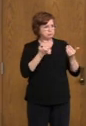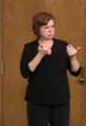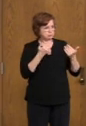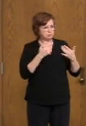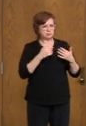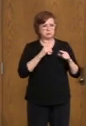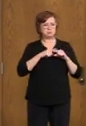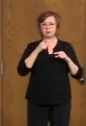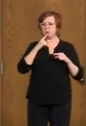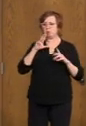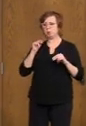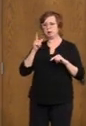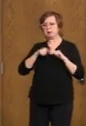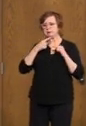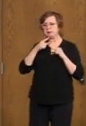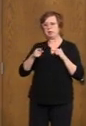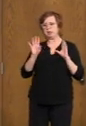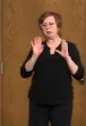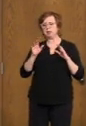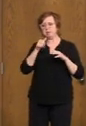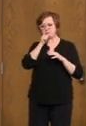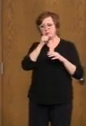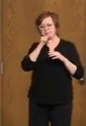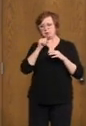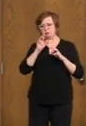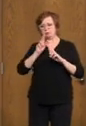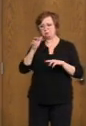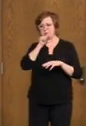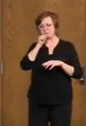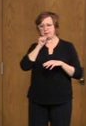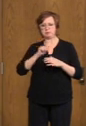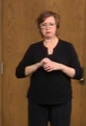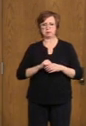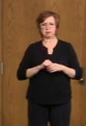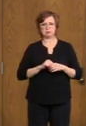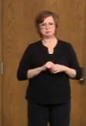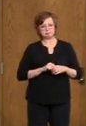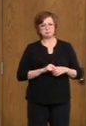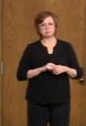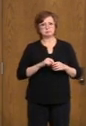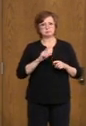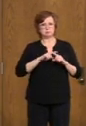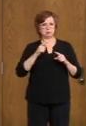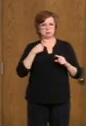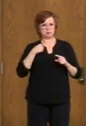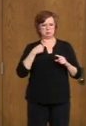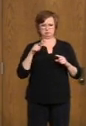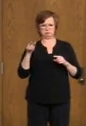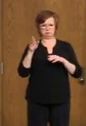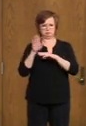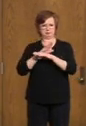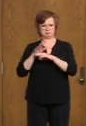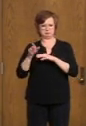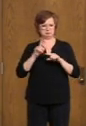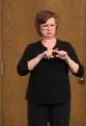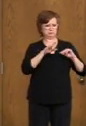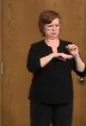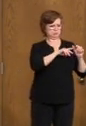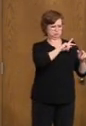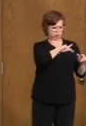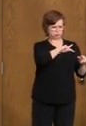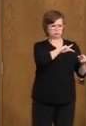a privacy issue. And as far as I'm aware, businesses don't have the same expectation of privacy that individuals do. So again, why are they not